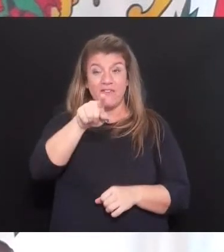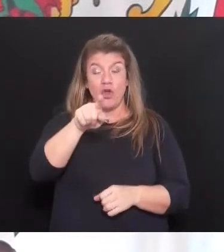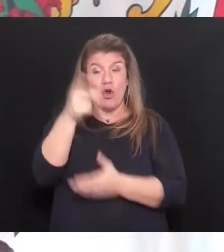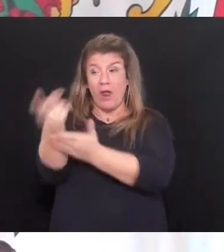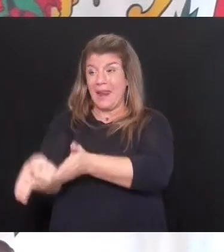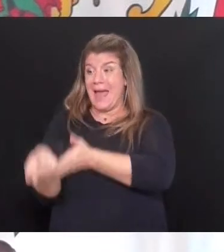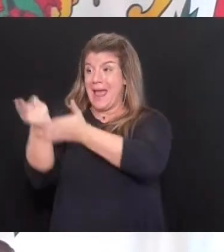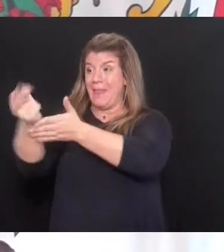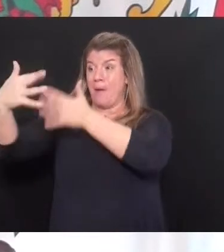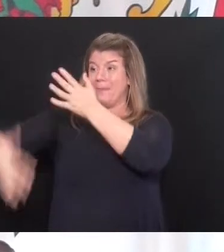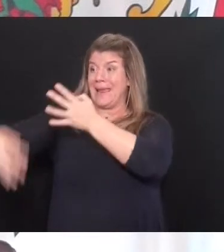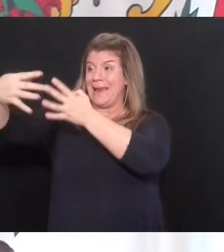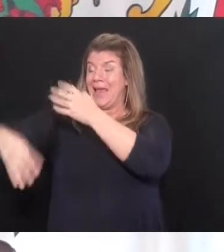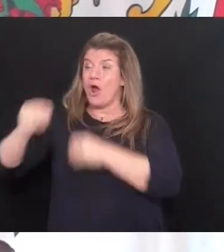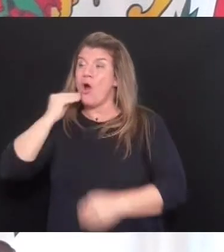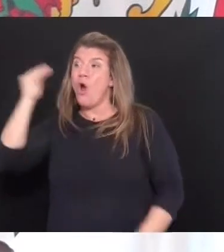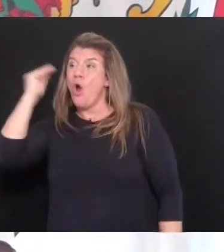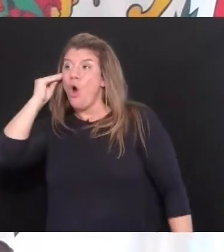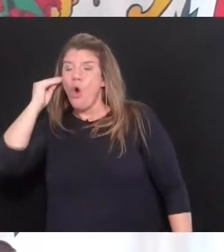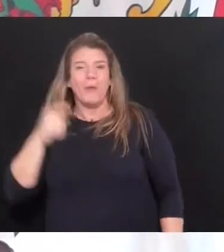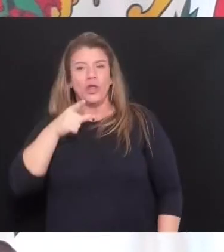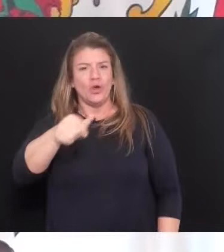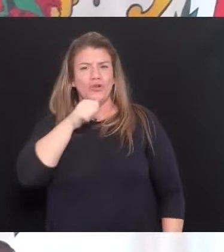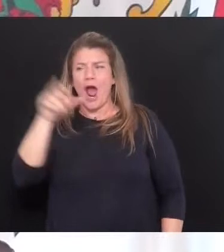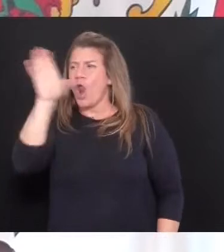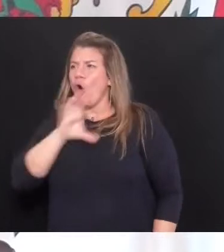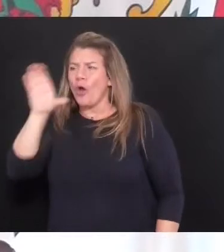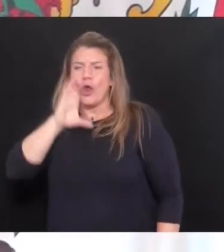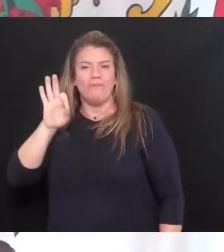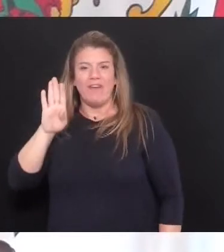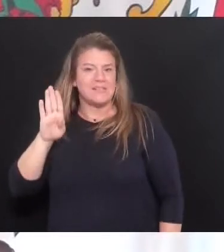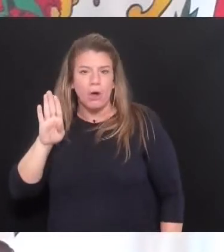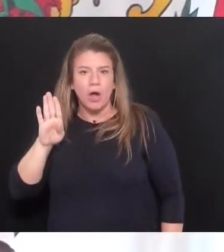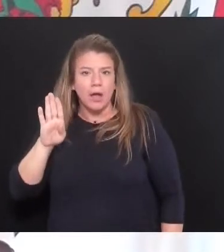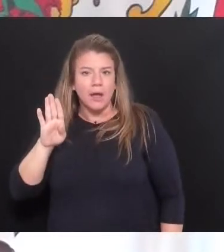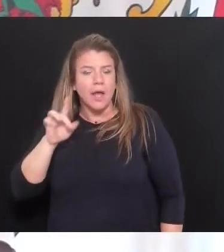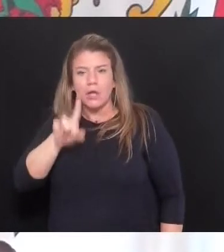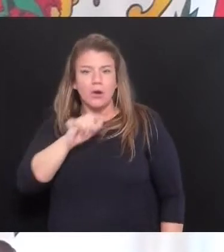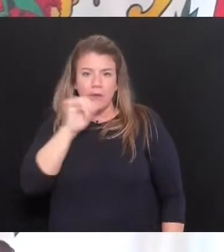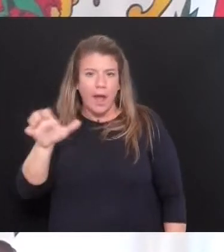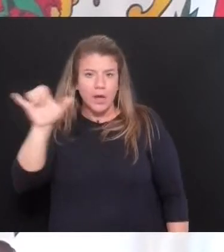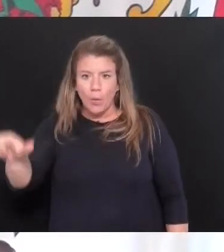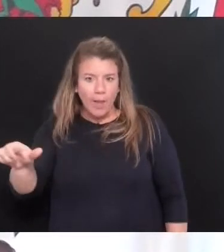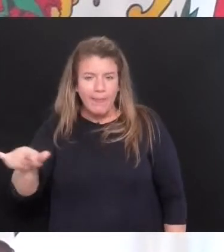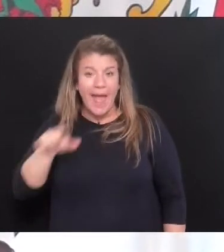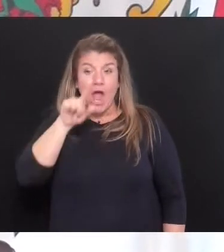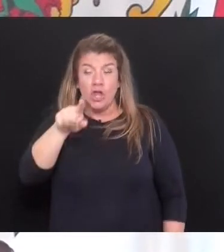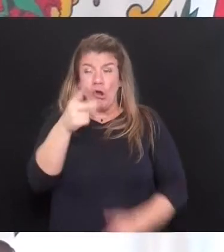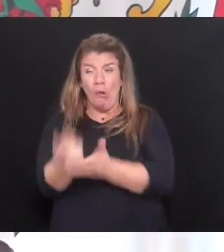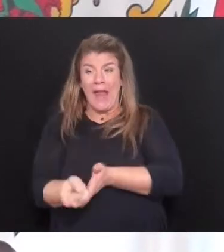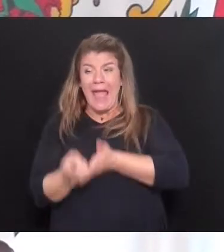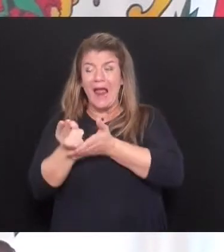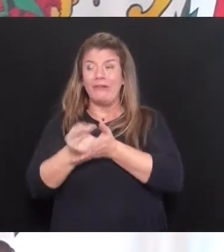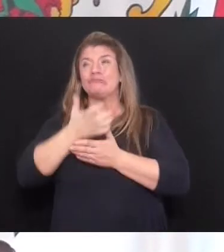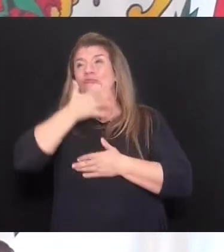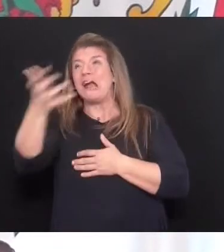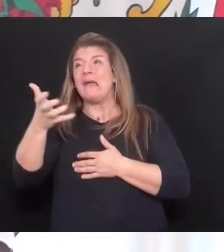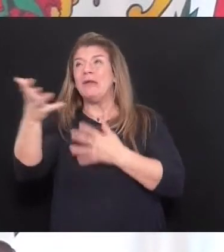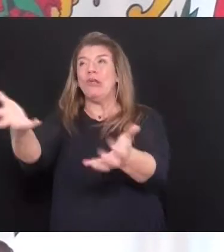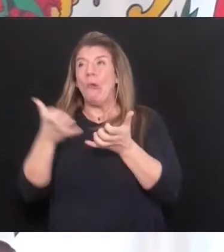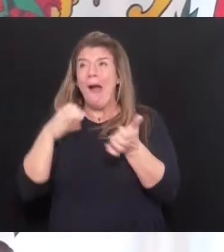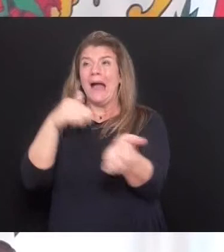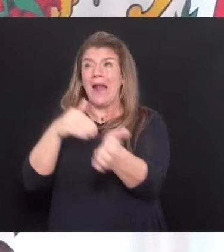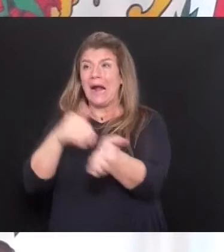road bleeding, you're not screaming for an update on Facebook. You're not doing that. You're laying out there screaming to get